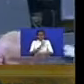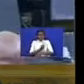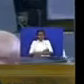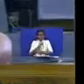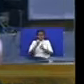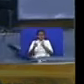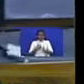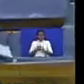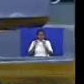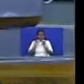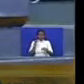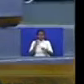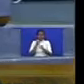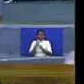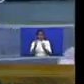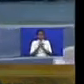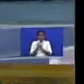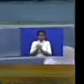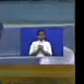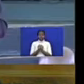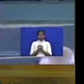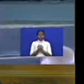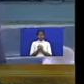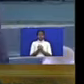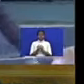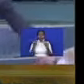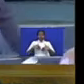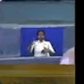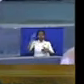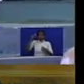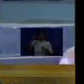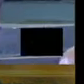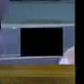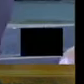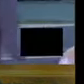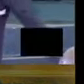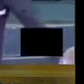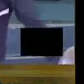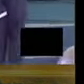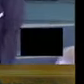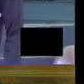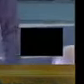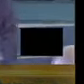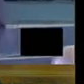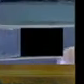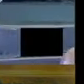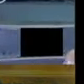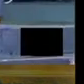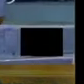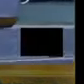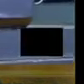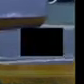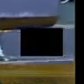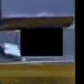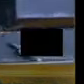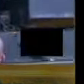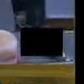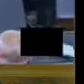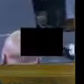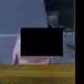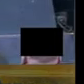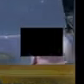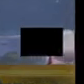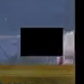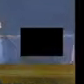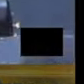together. Because if we need, Apostle, during COVID, we went and lined up at hospitals. We discovered very quickly these were